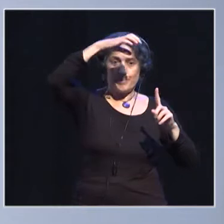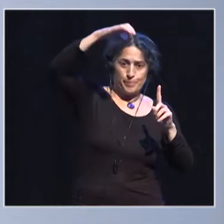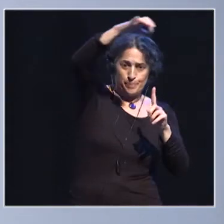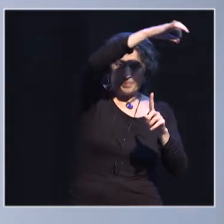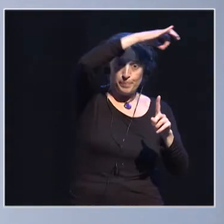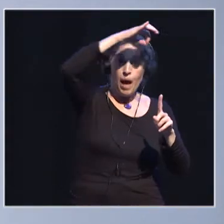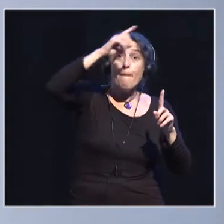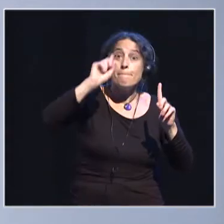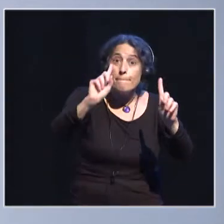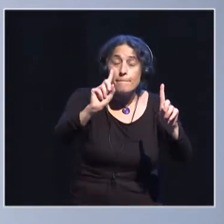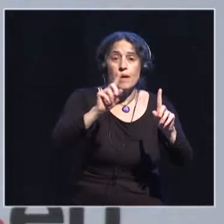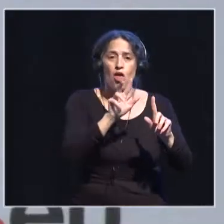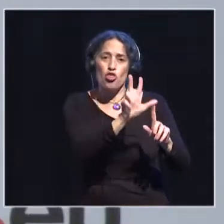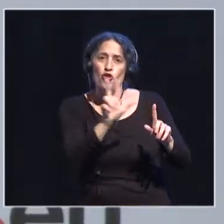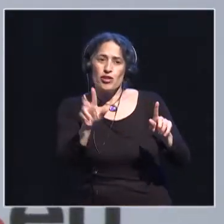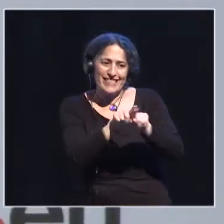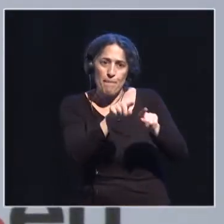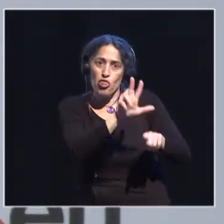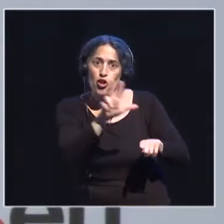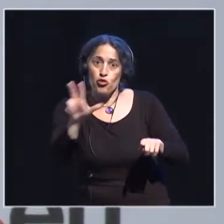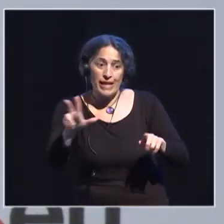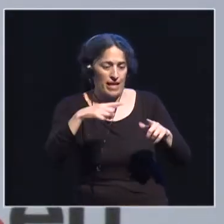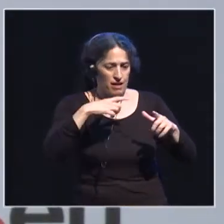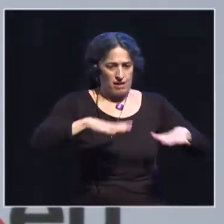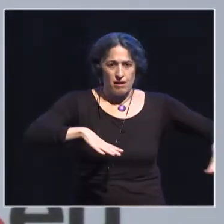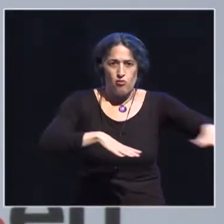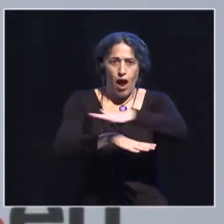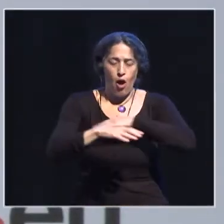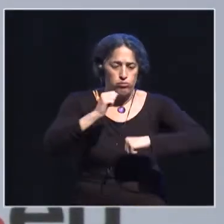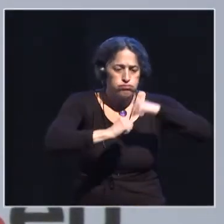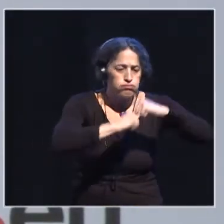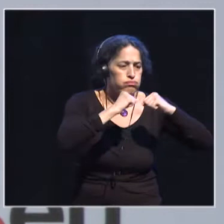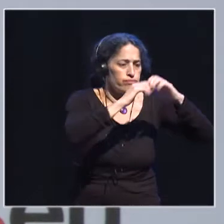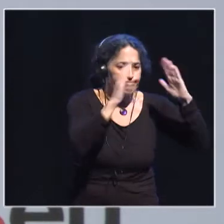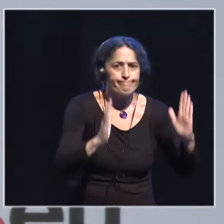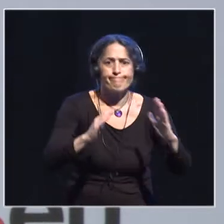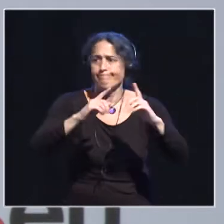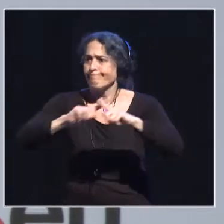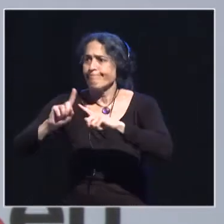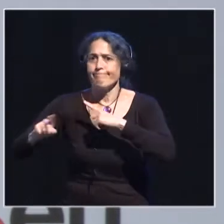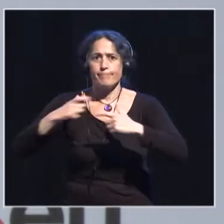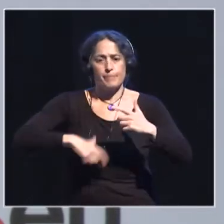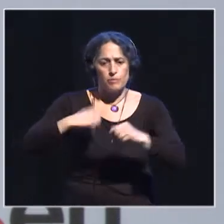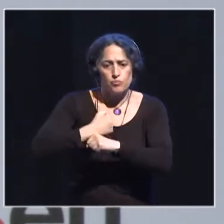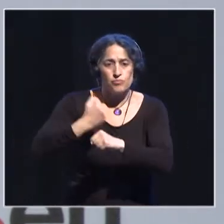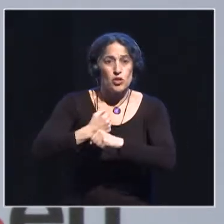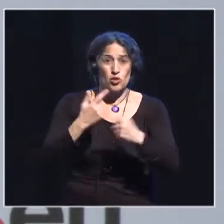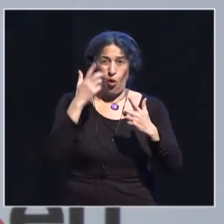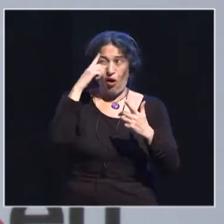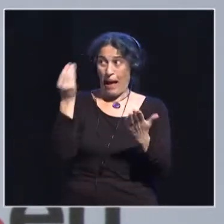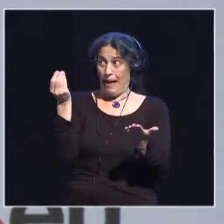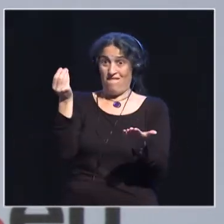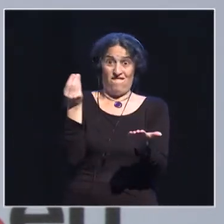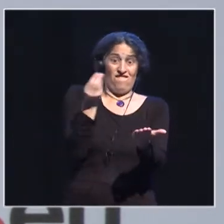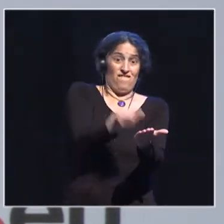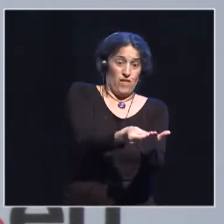is the impact we can create, again, by providing connectivity. Think of it again. $1 in space generates $33 on